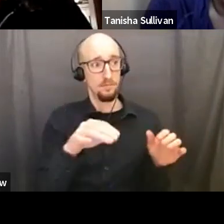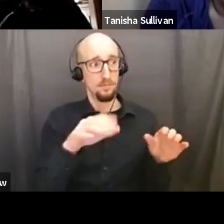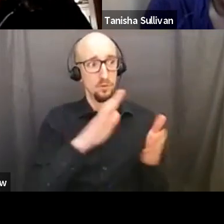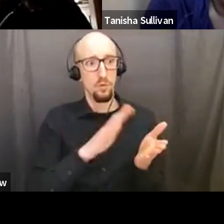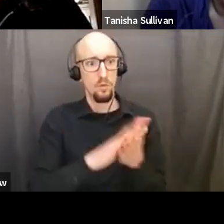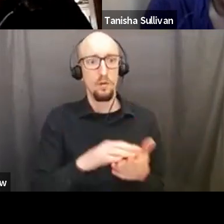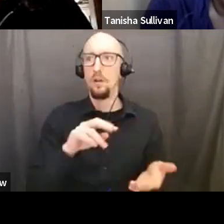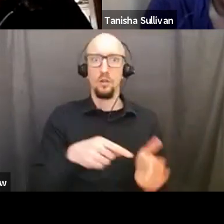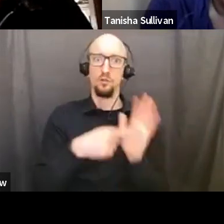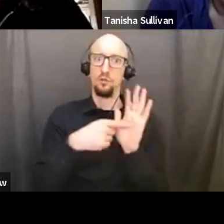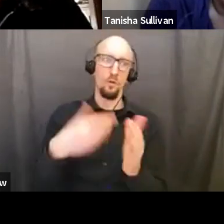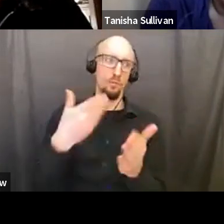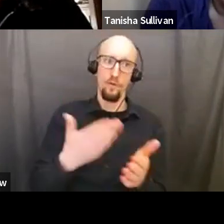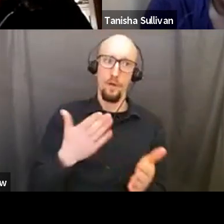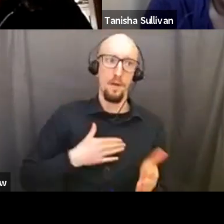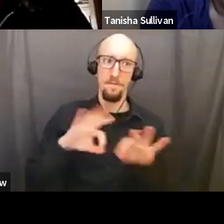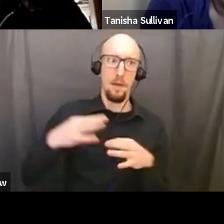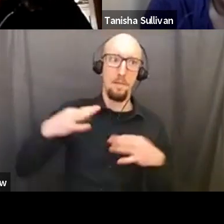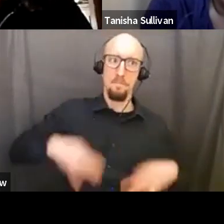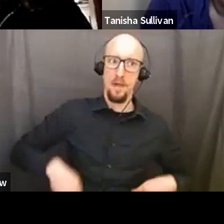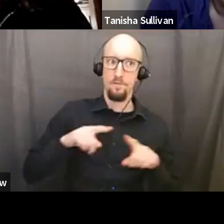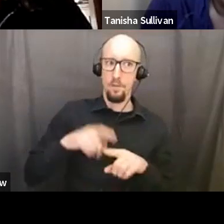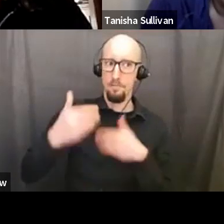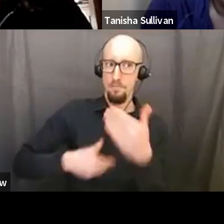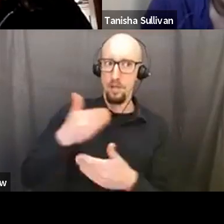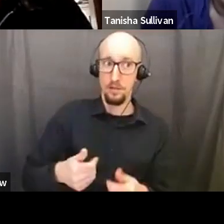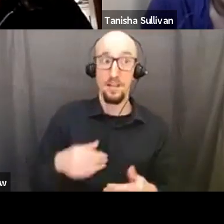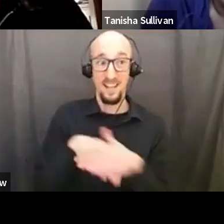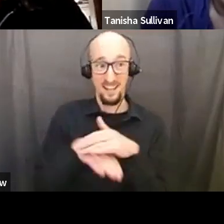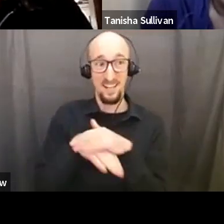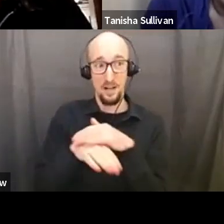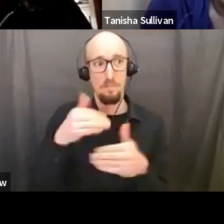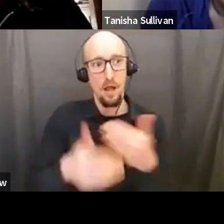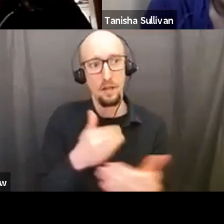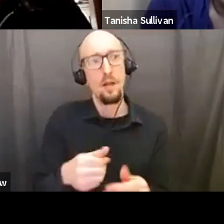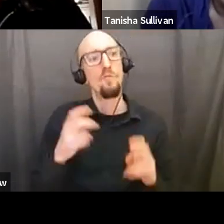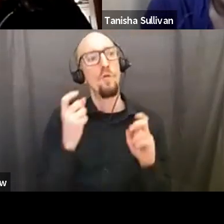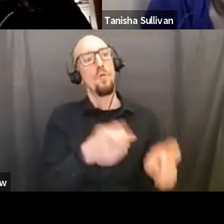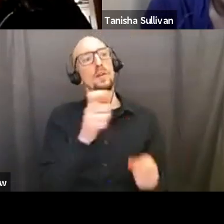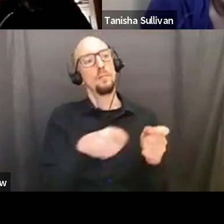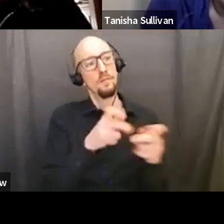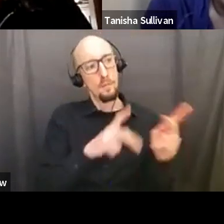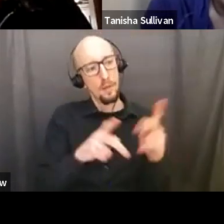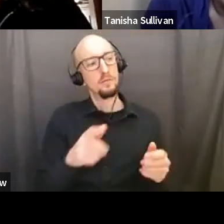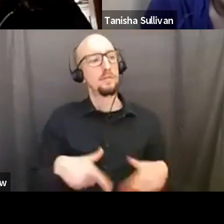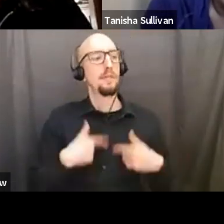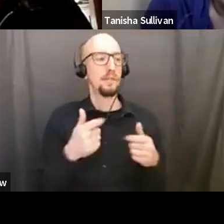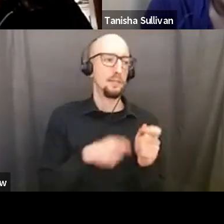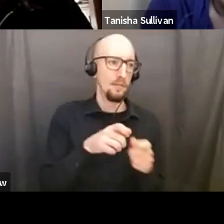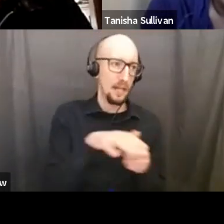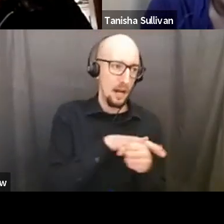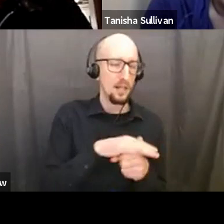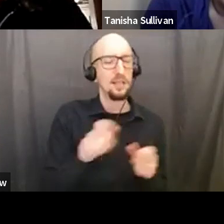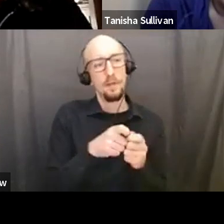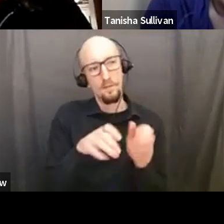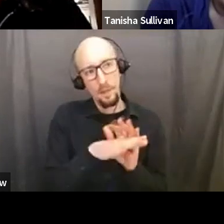benefited from an admissions process that has disproportionately rewarded applicants from certain neighborhoods and backgrounds. And while as a parent